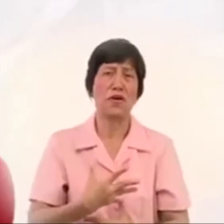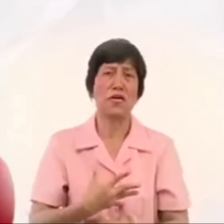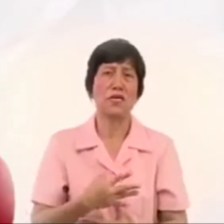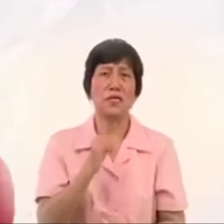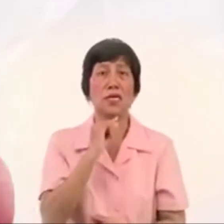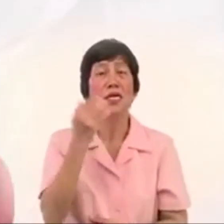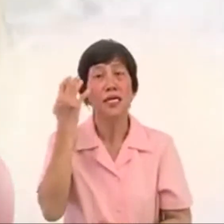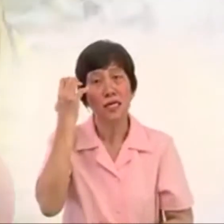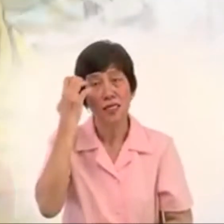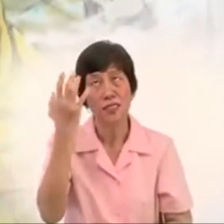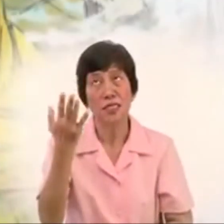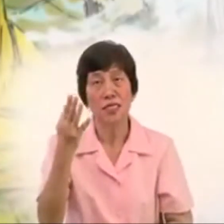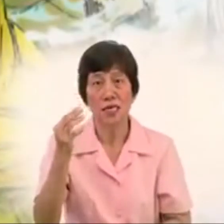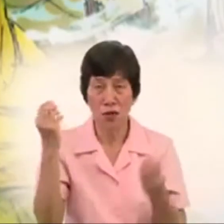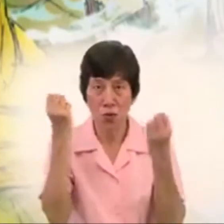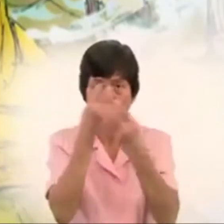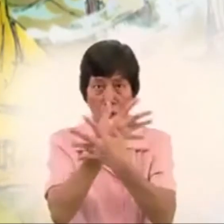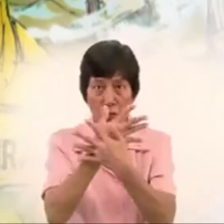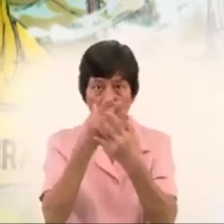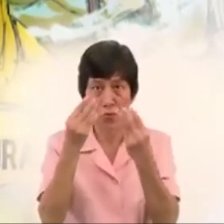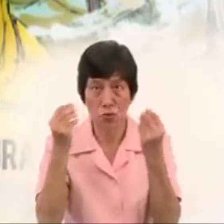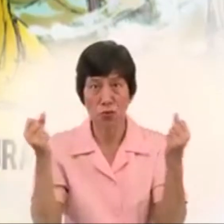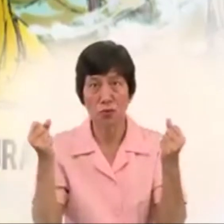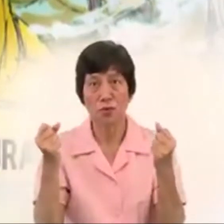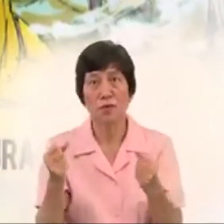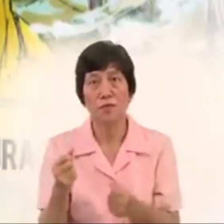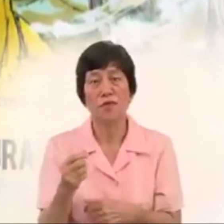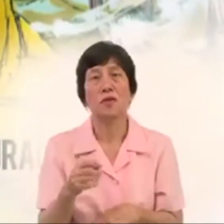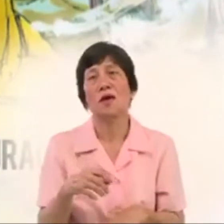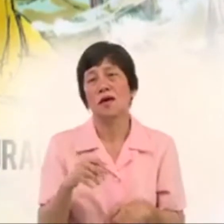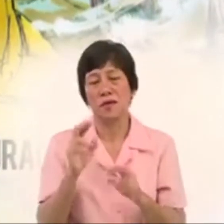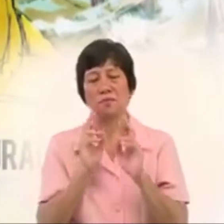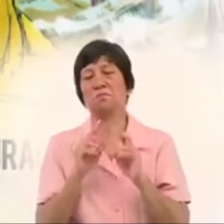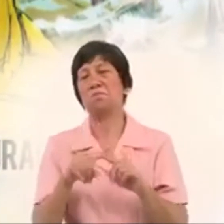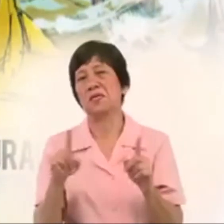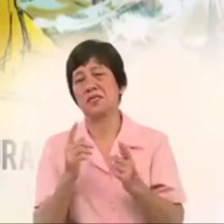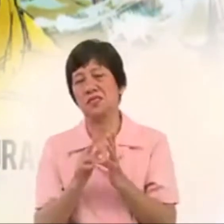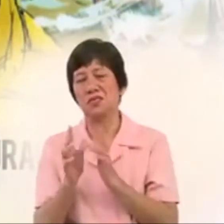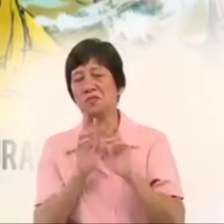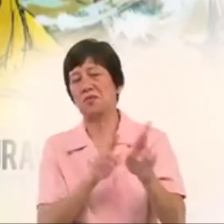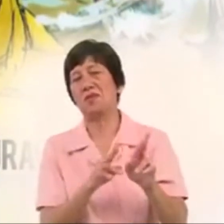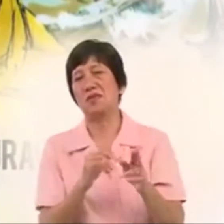He a ghost? But His response, it is I.